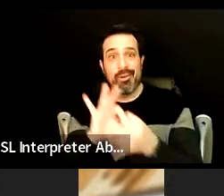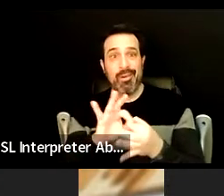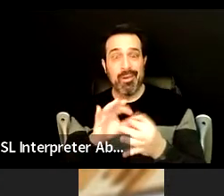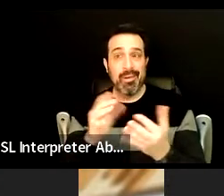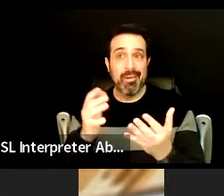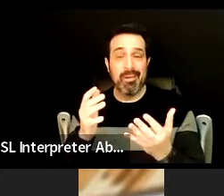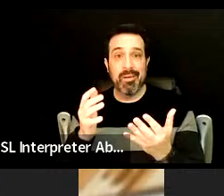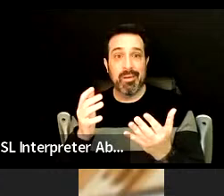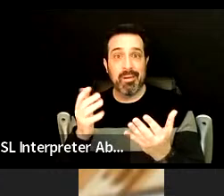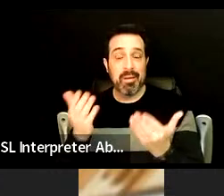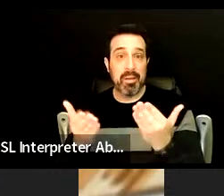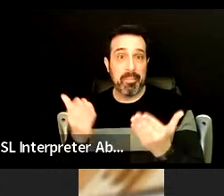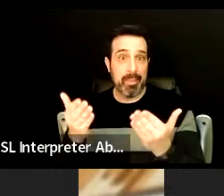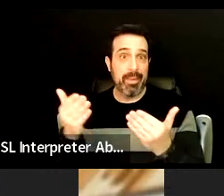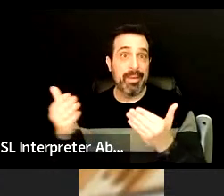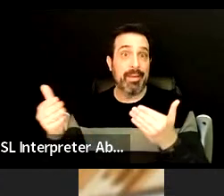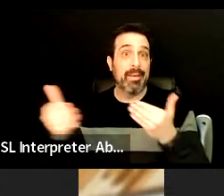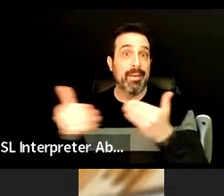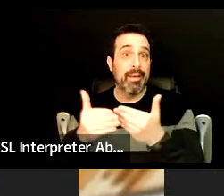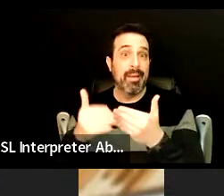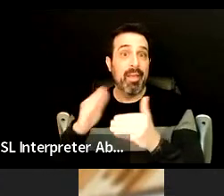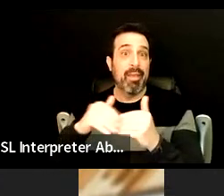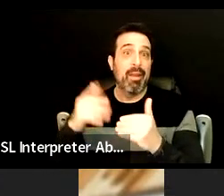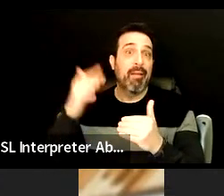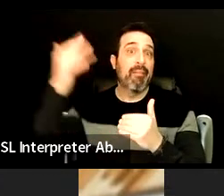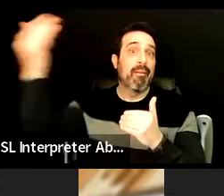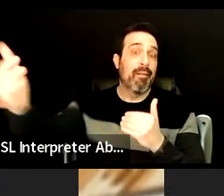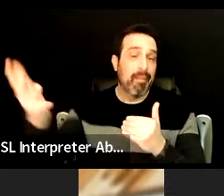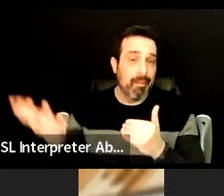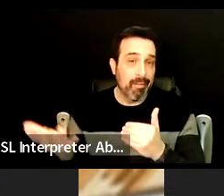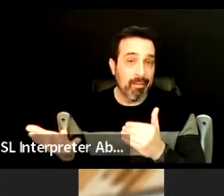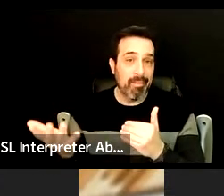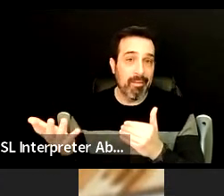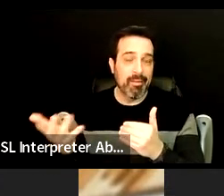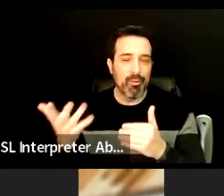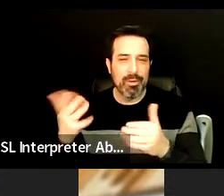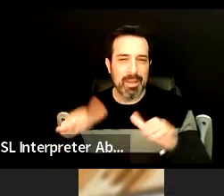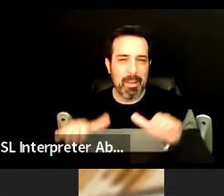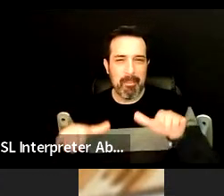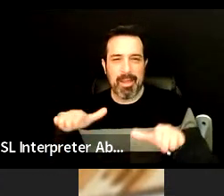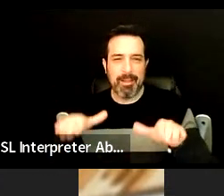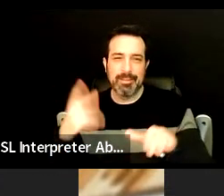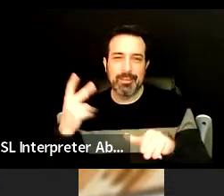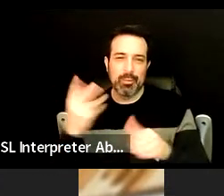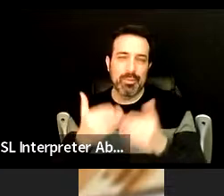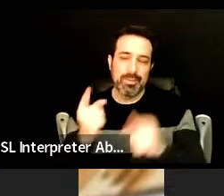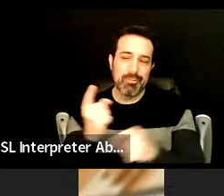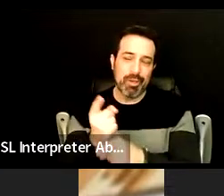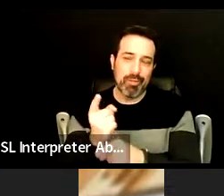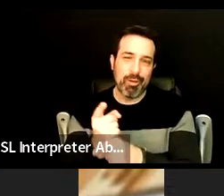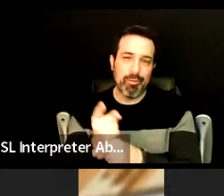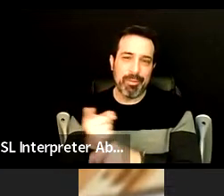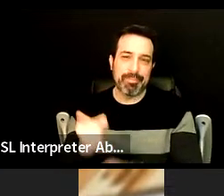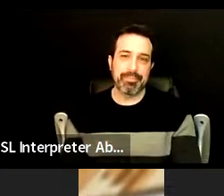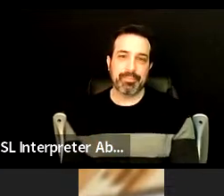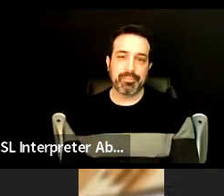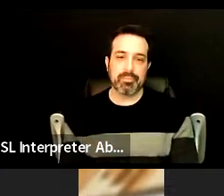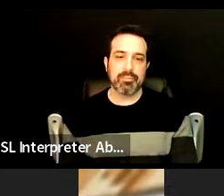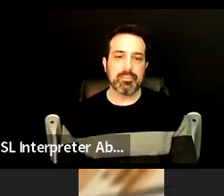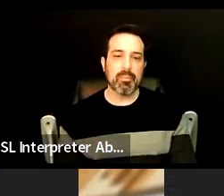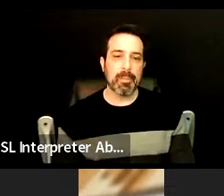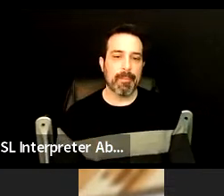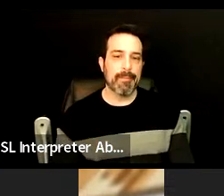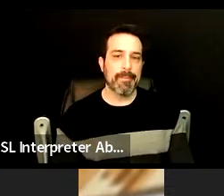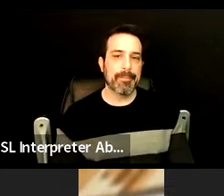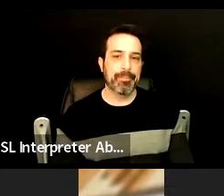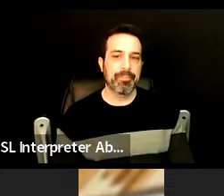off the table as it may feel. So it's balancing it. Yeah. And we have our community engagement lead in the